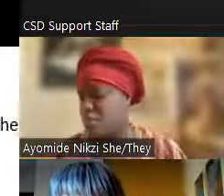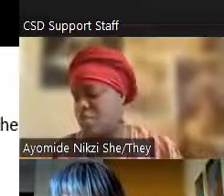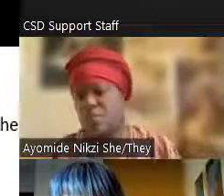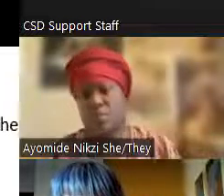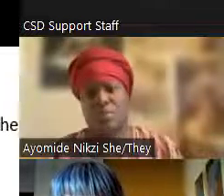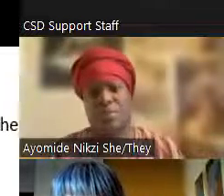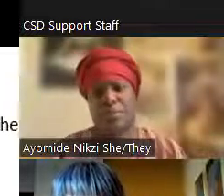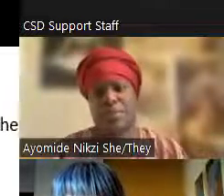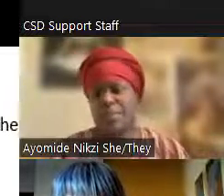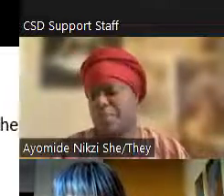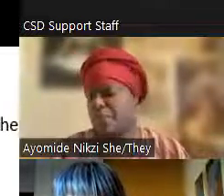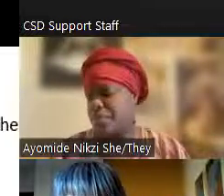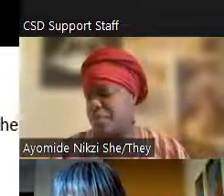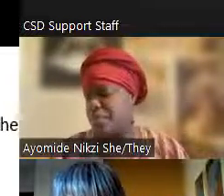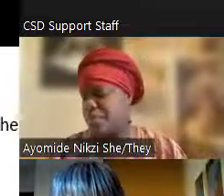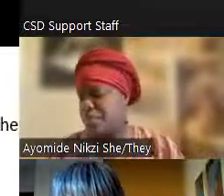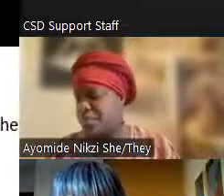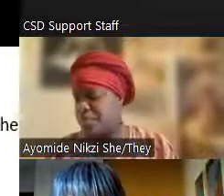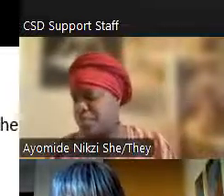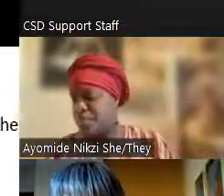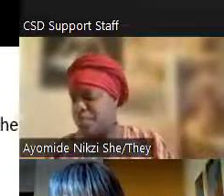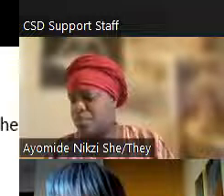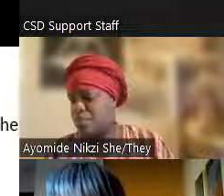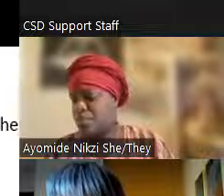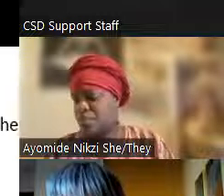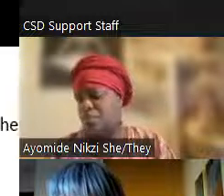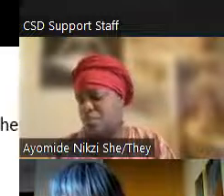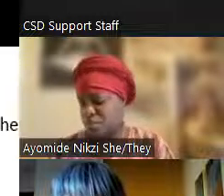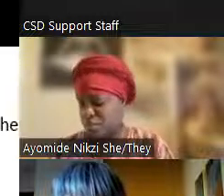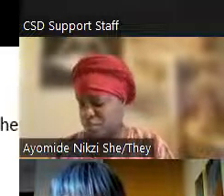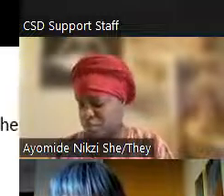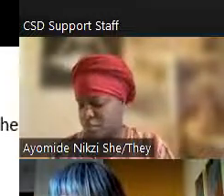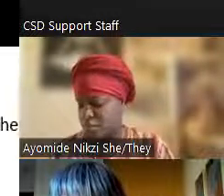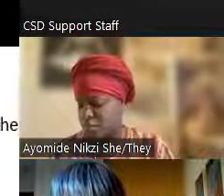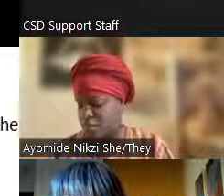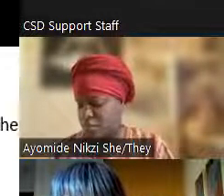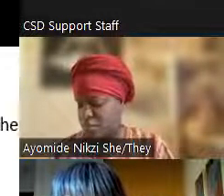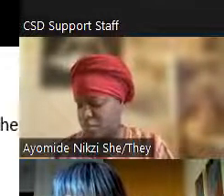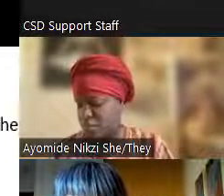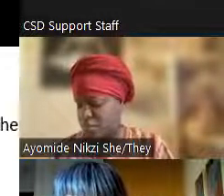them and their staff for attending our meetings. B, the quarterly report shall be sent